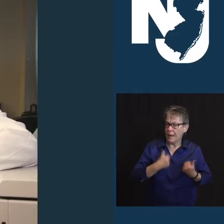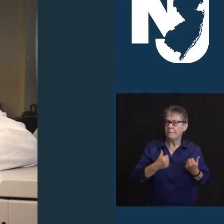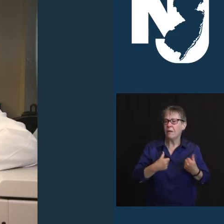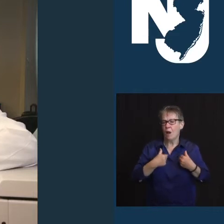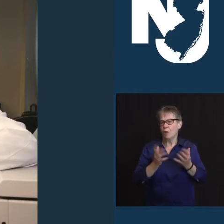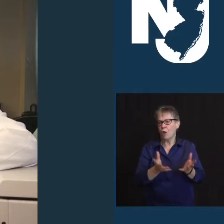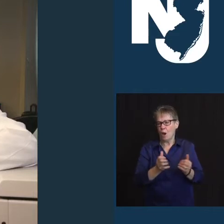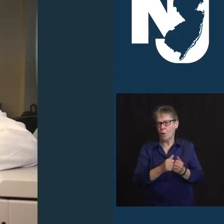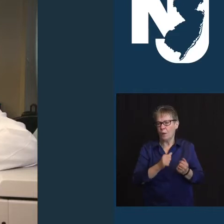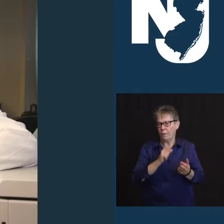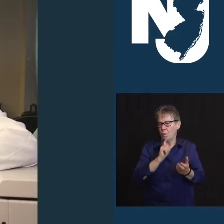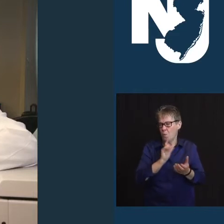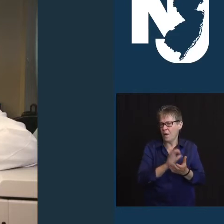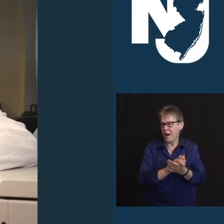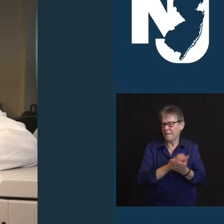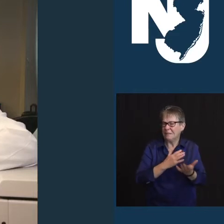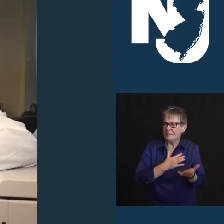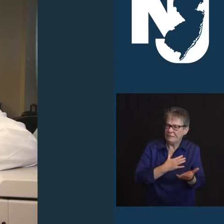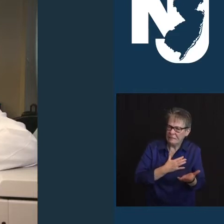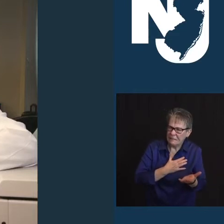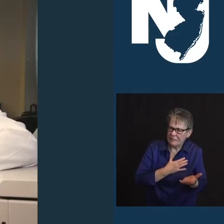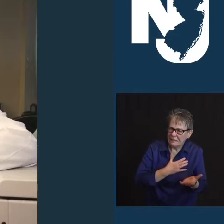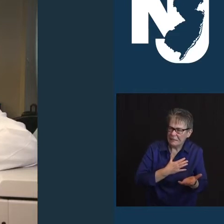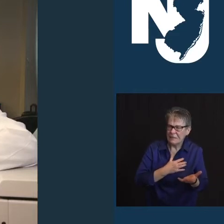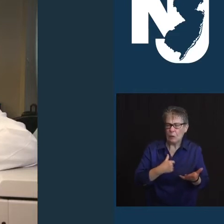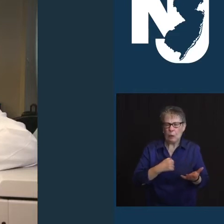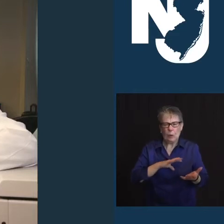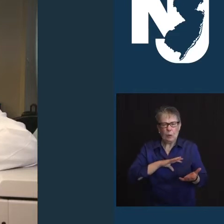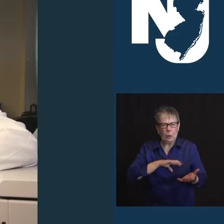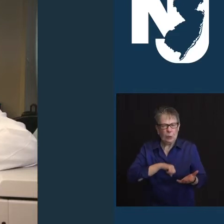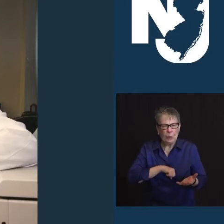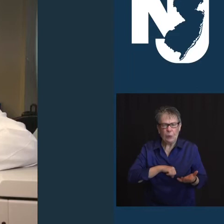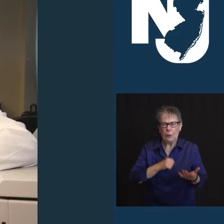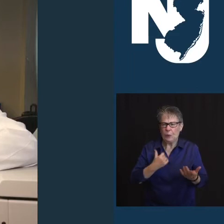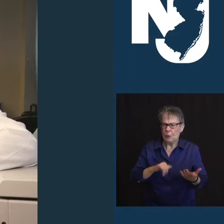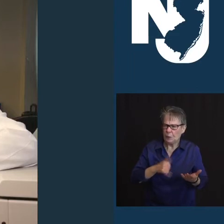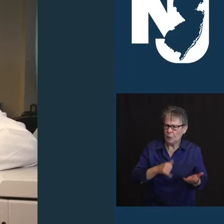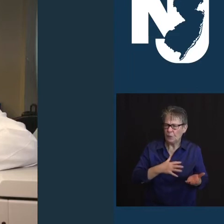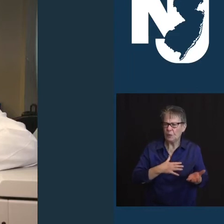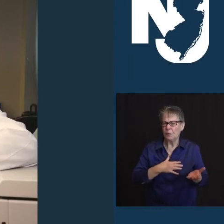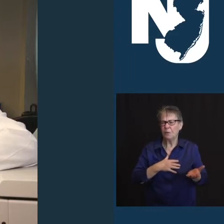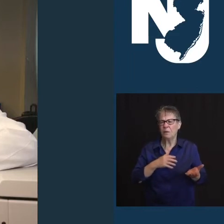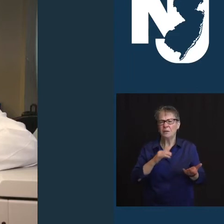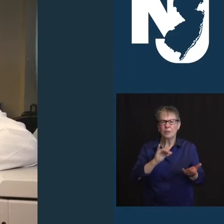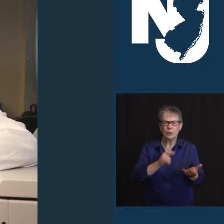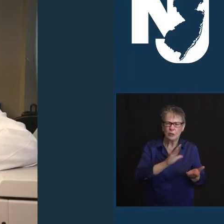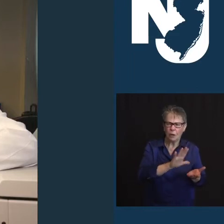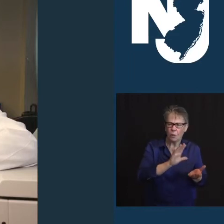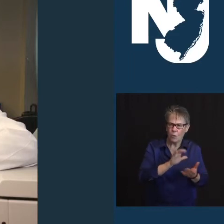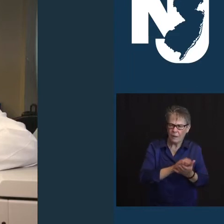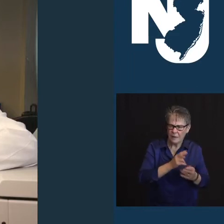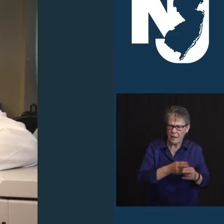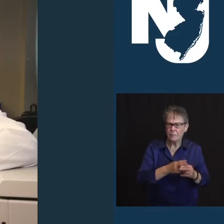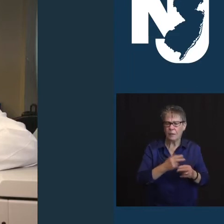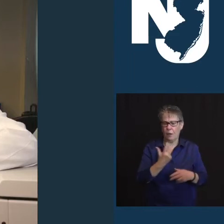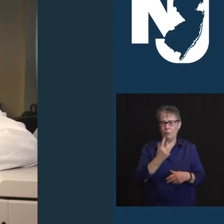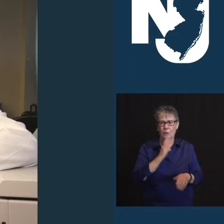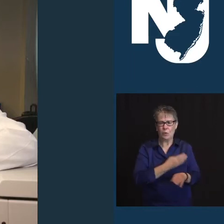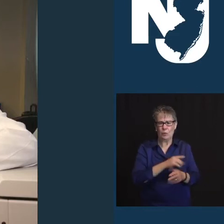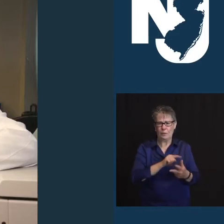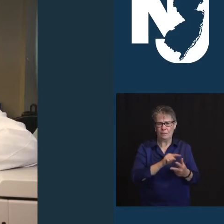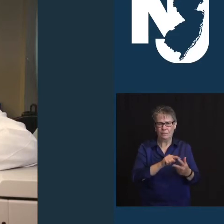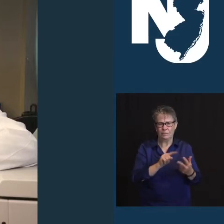only imagine how busted up everybody is. It's Jill Larson Brooks, by the way, and his 3 daughters, Lauren, Hannah, and Danielle, and